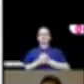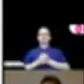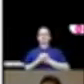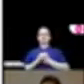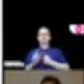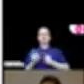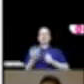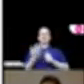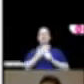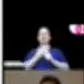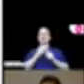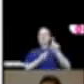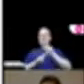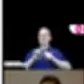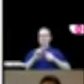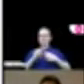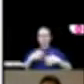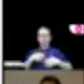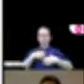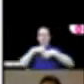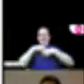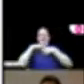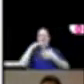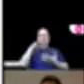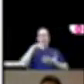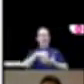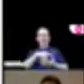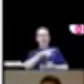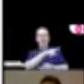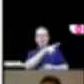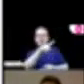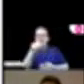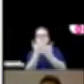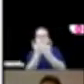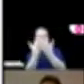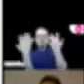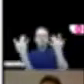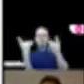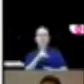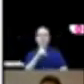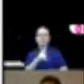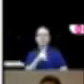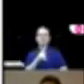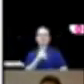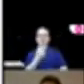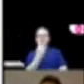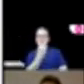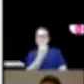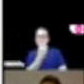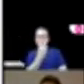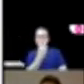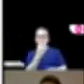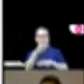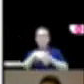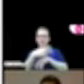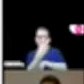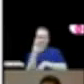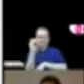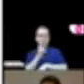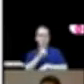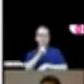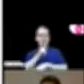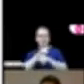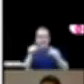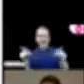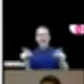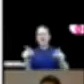meeting, I was so surprised. I found so many women there. I found about 20-something, I think, from